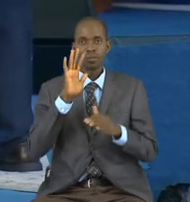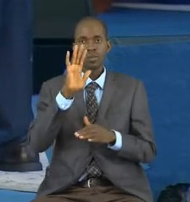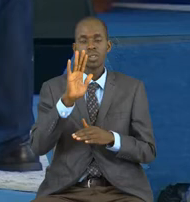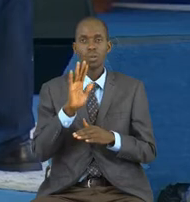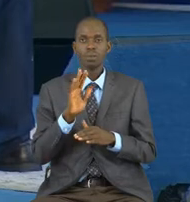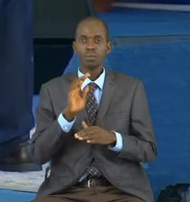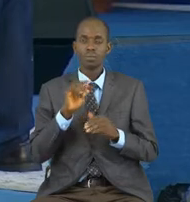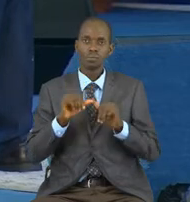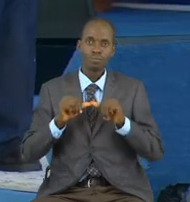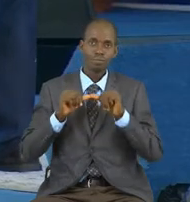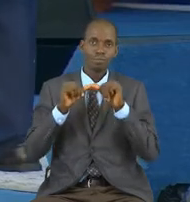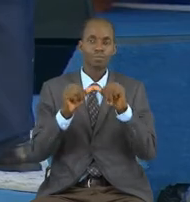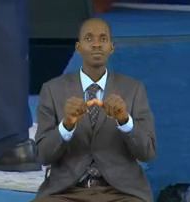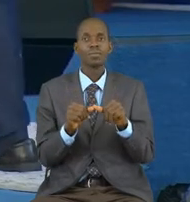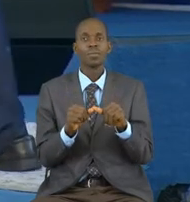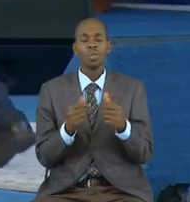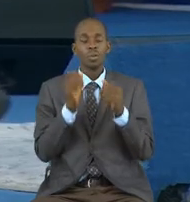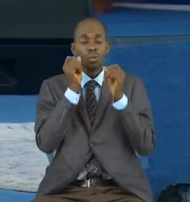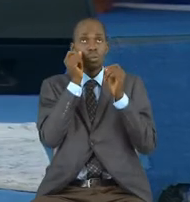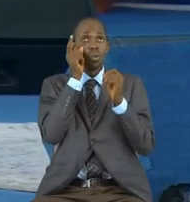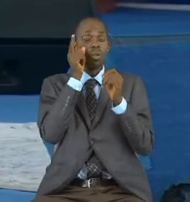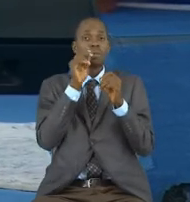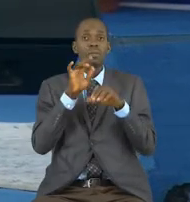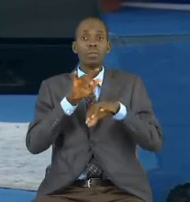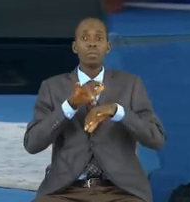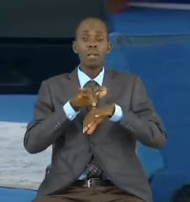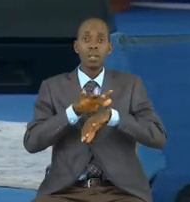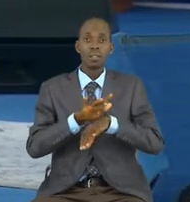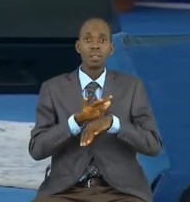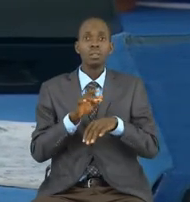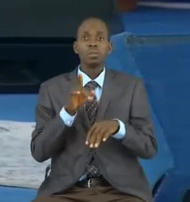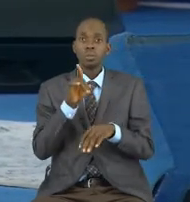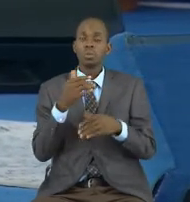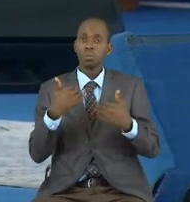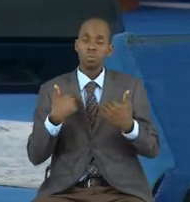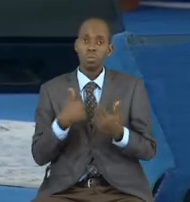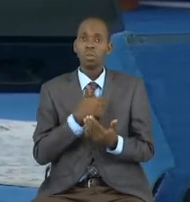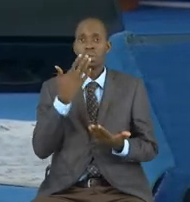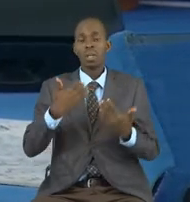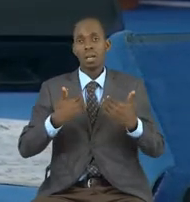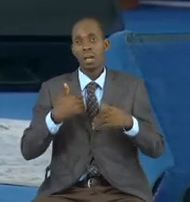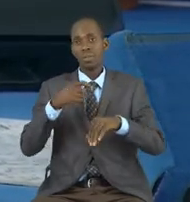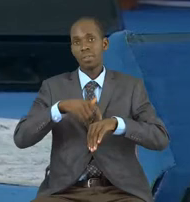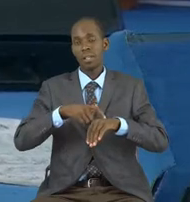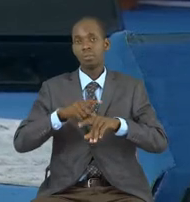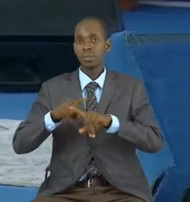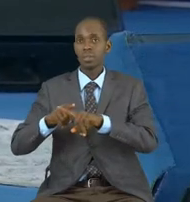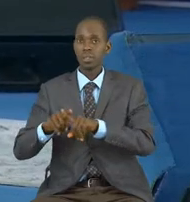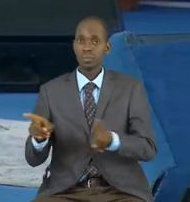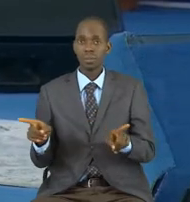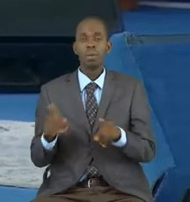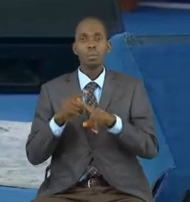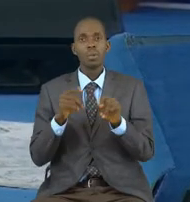early. Even though we might have time differences, the Lord rewards